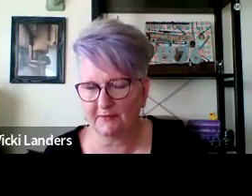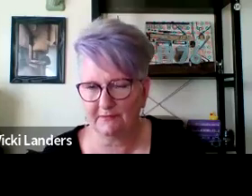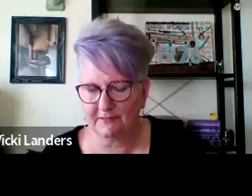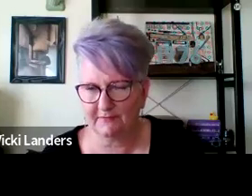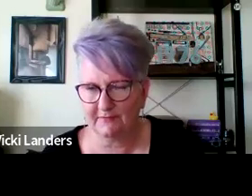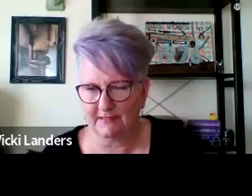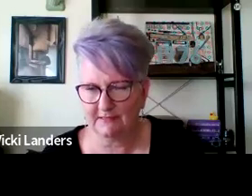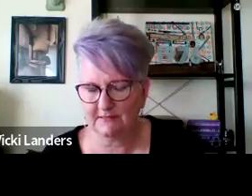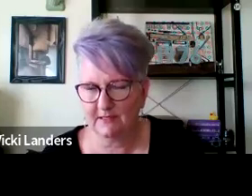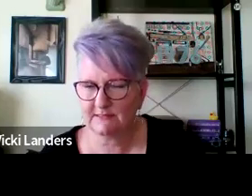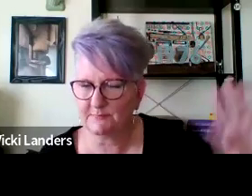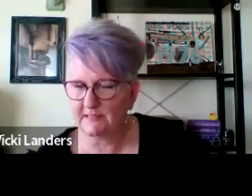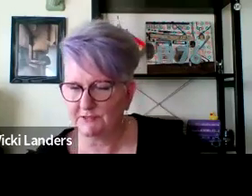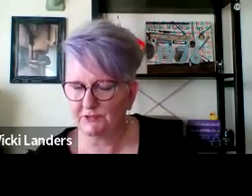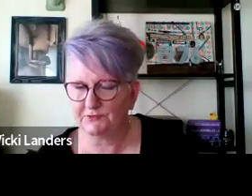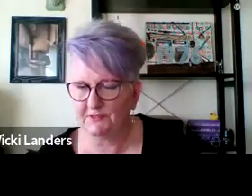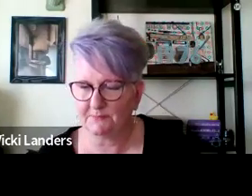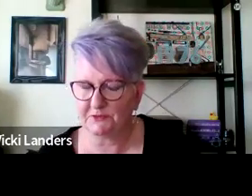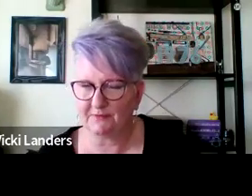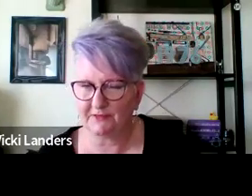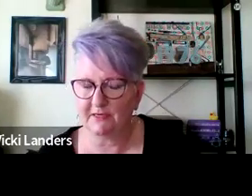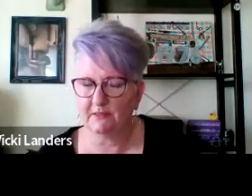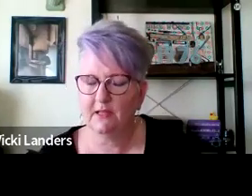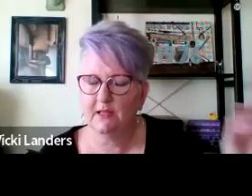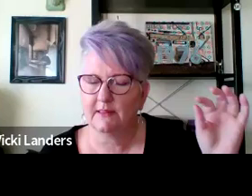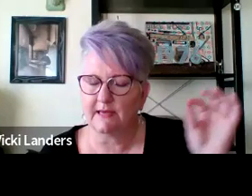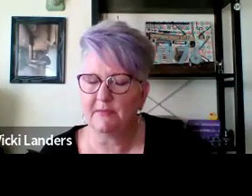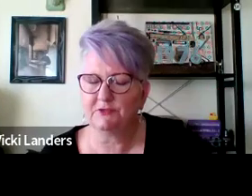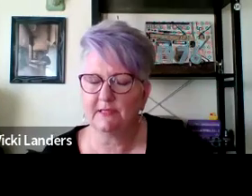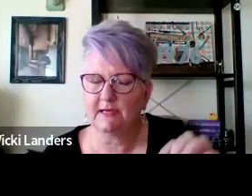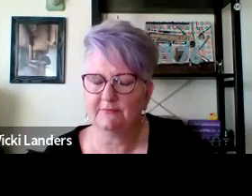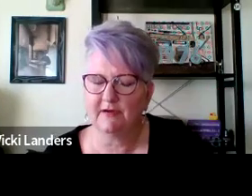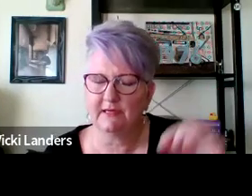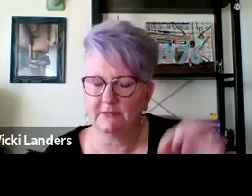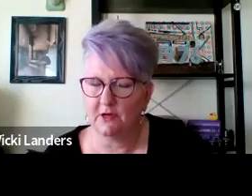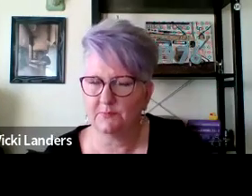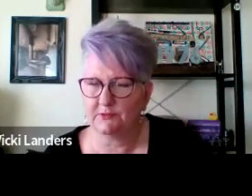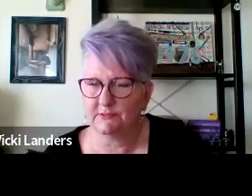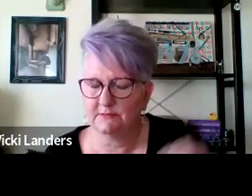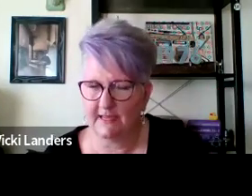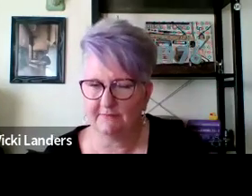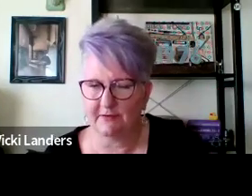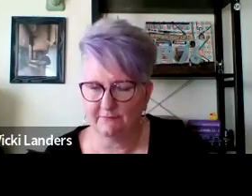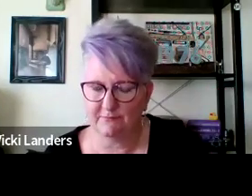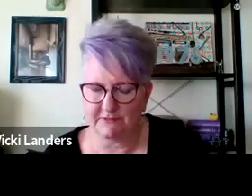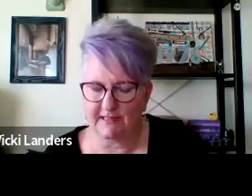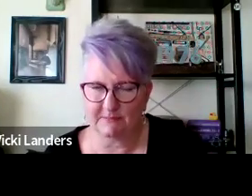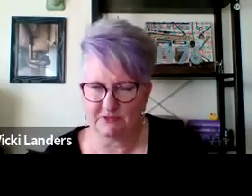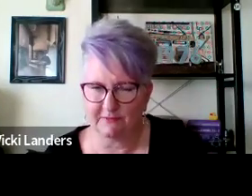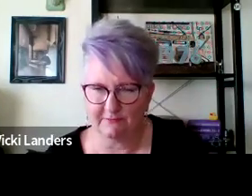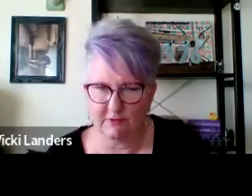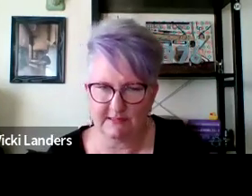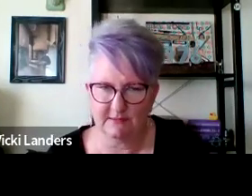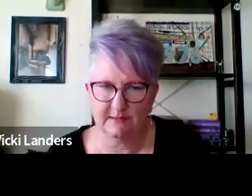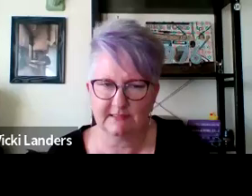Disability Pride Philadelphia events, something that she used to come to every year, that I make sure that I invite a young person to let them